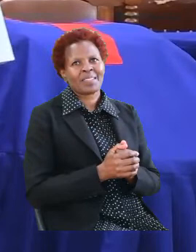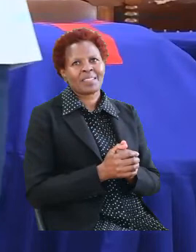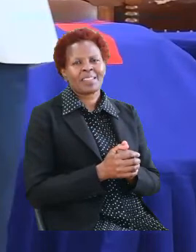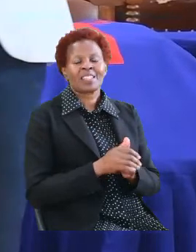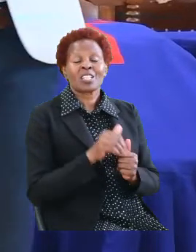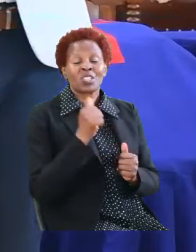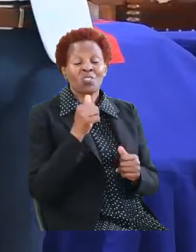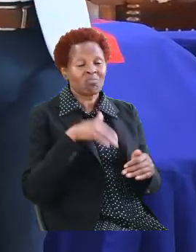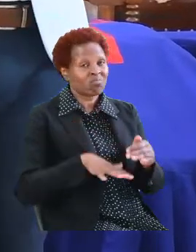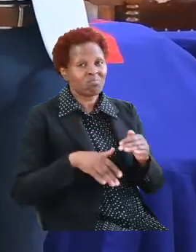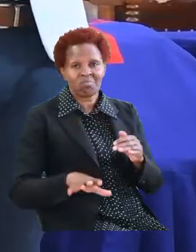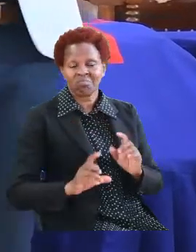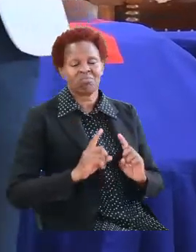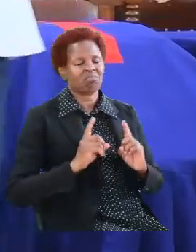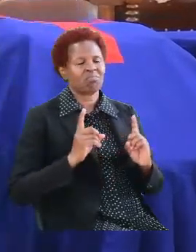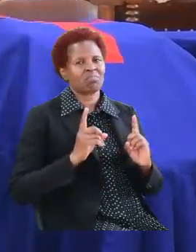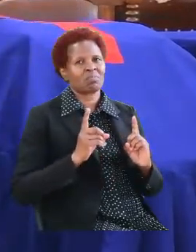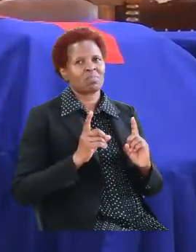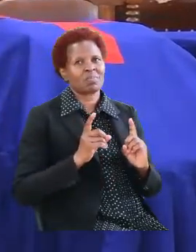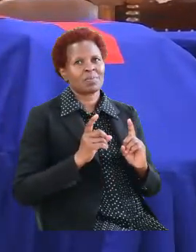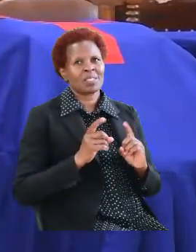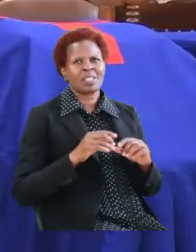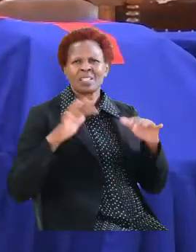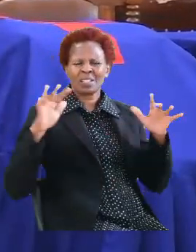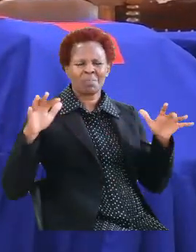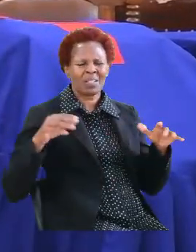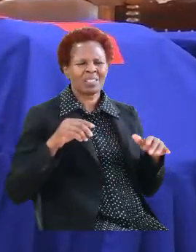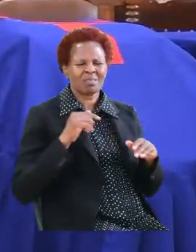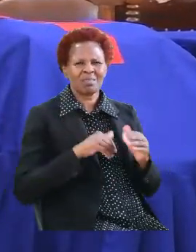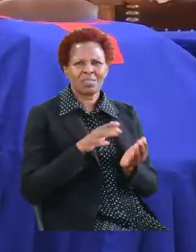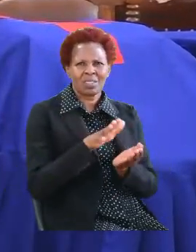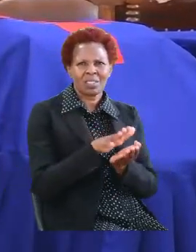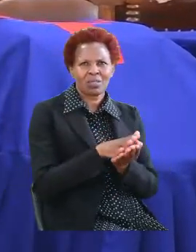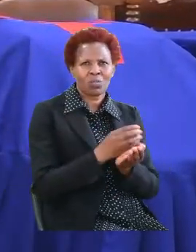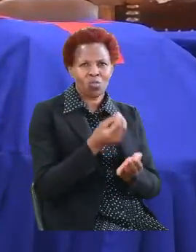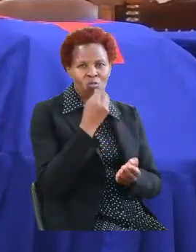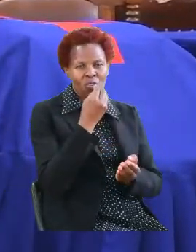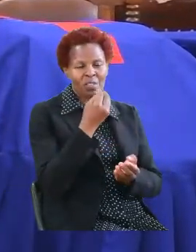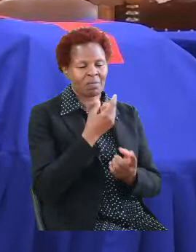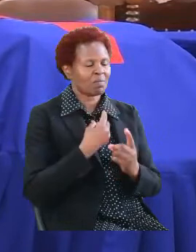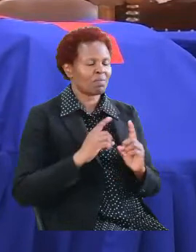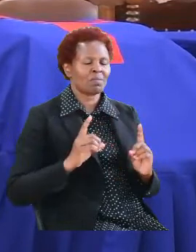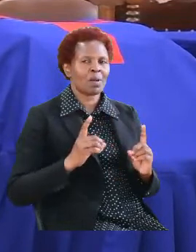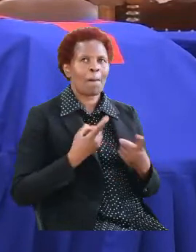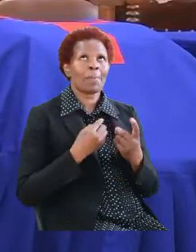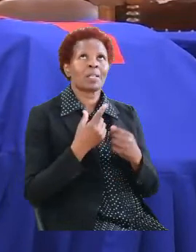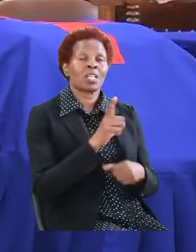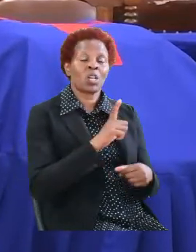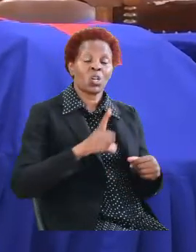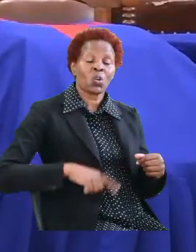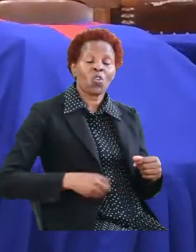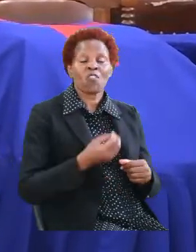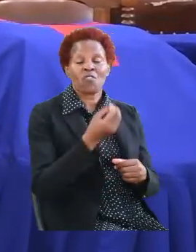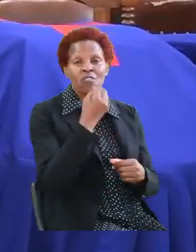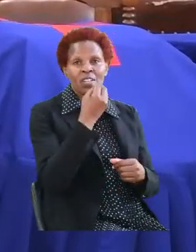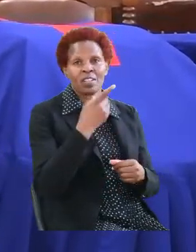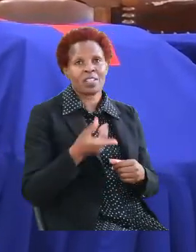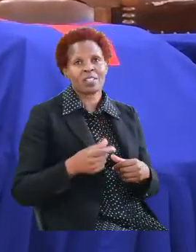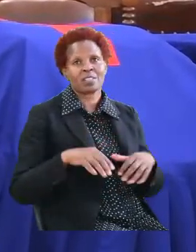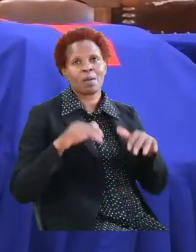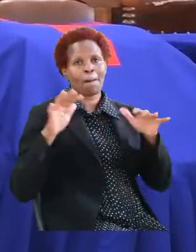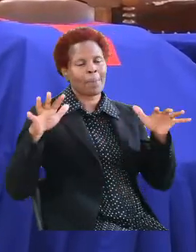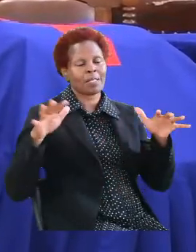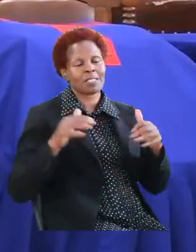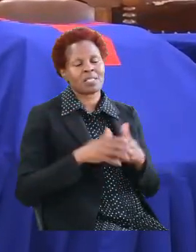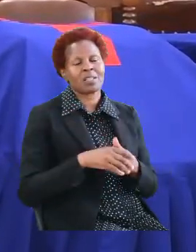they don't plant. They don't put food in the stores. But I, the Lord, feed them. I,